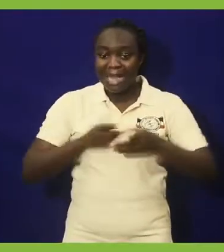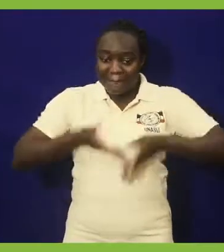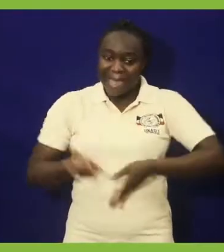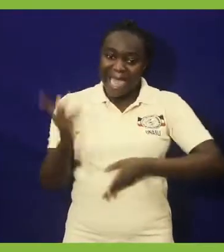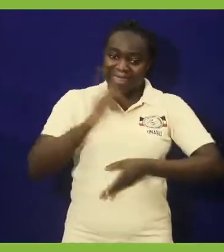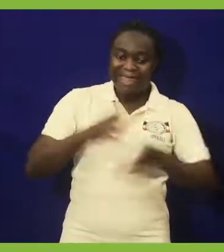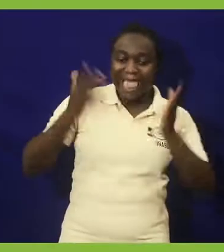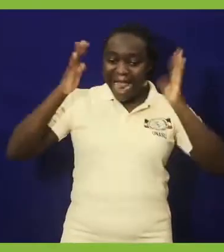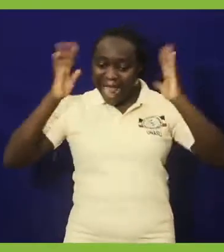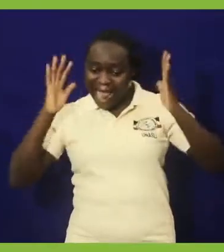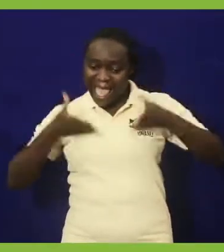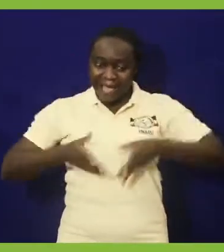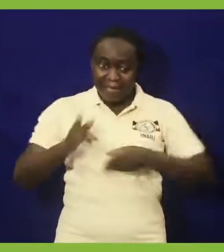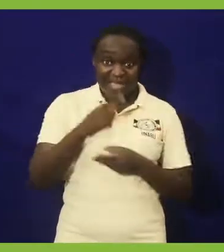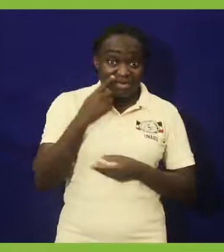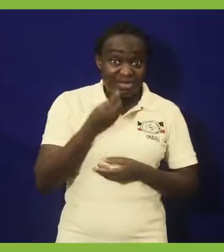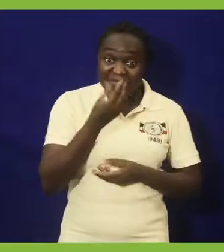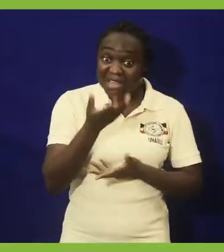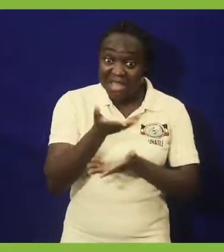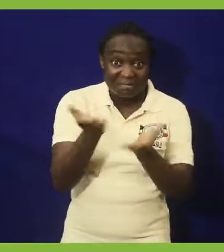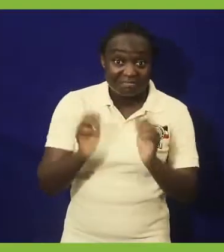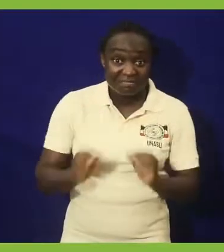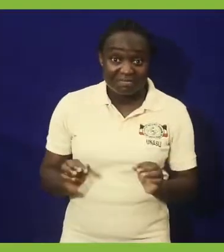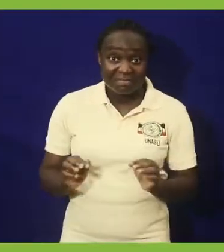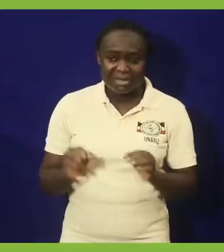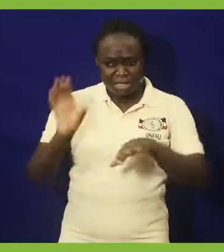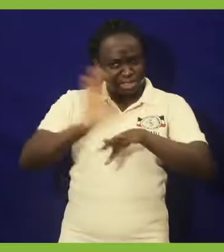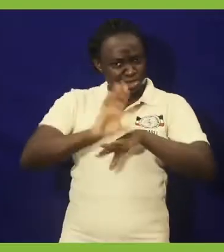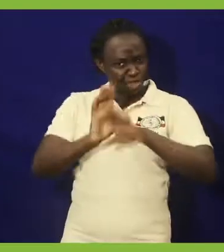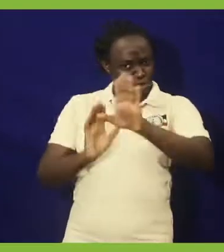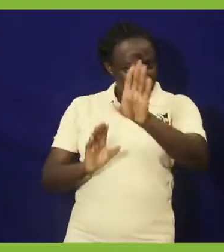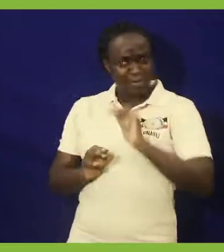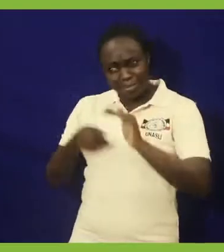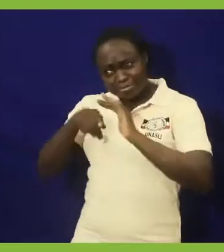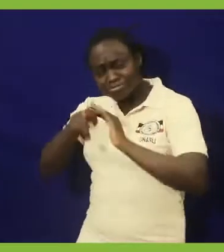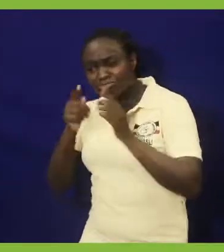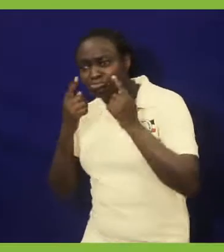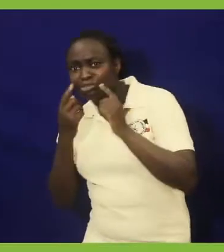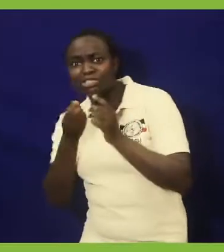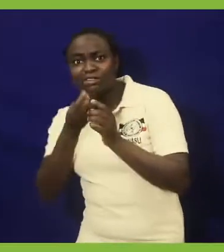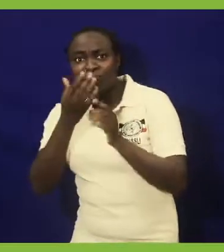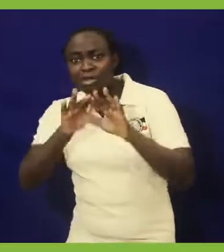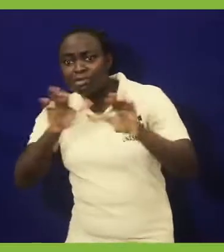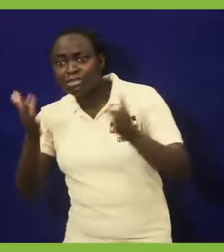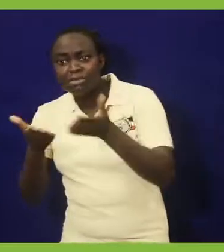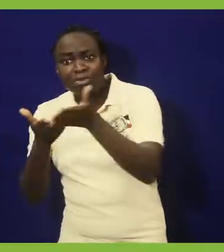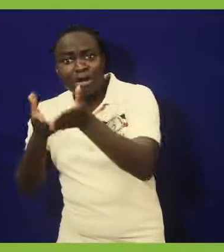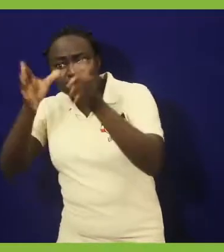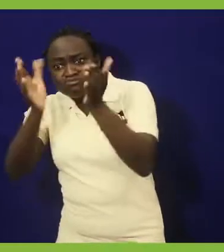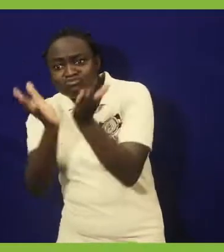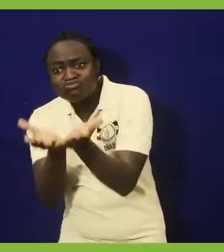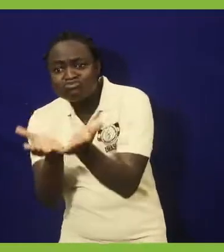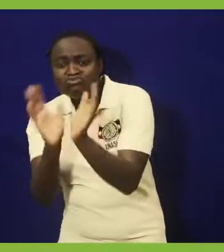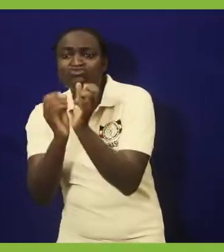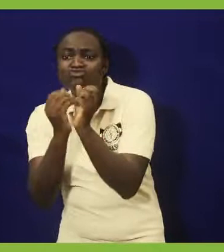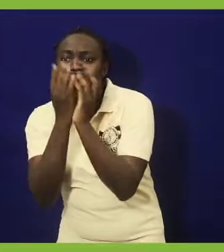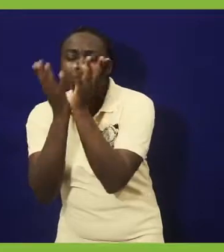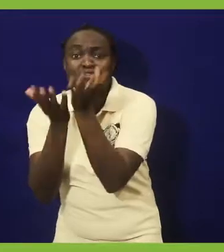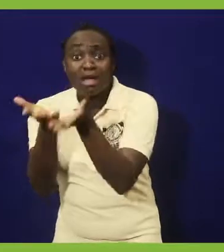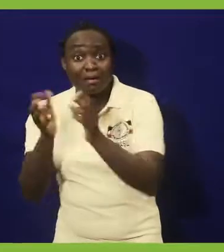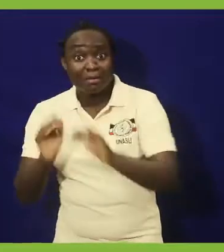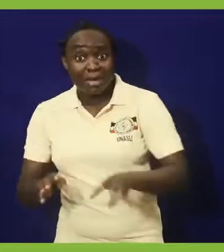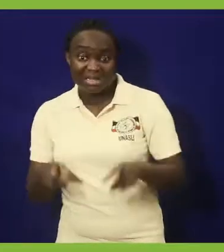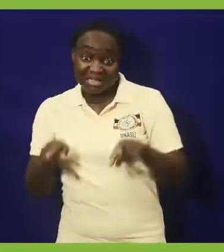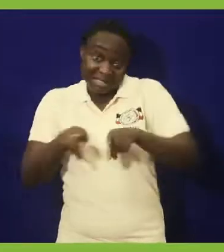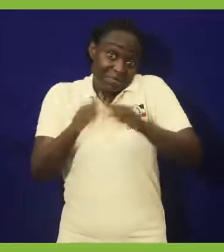birthdays, at places of worship, and at home, probably in your sitting